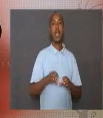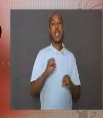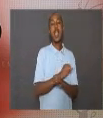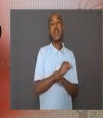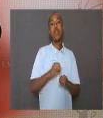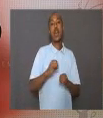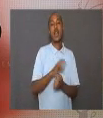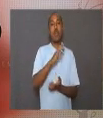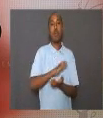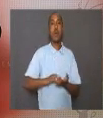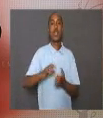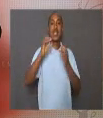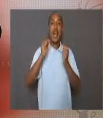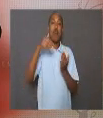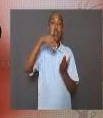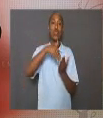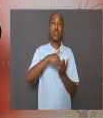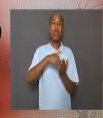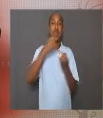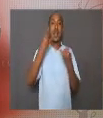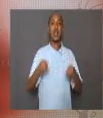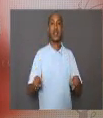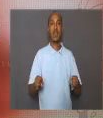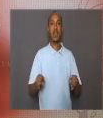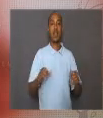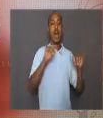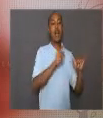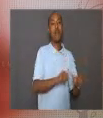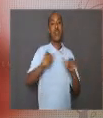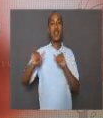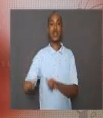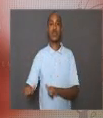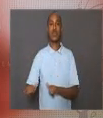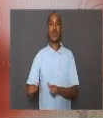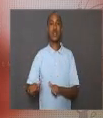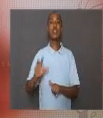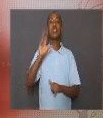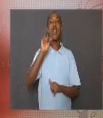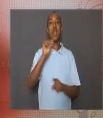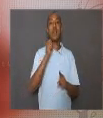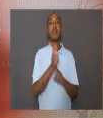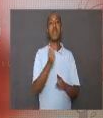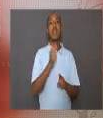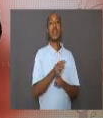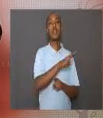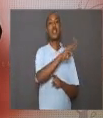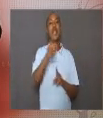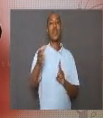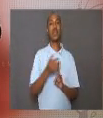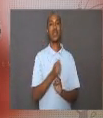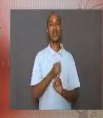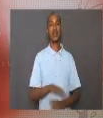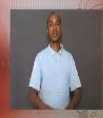Inorganic compounds can also be classified according to the non-metals they